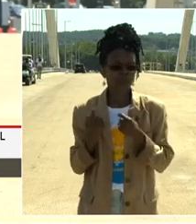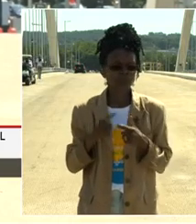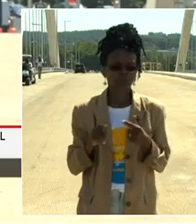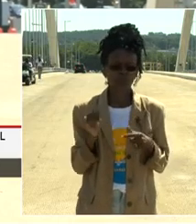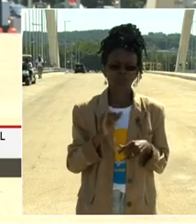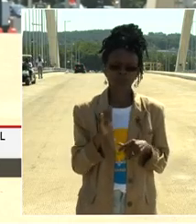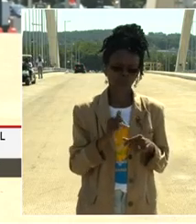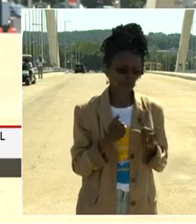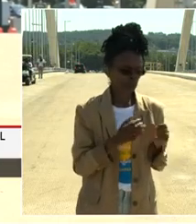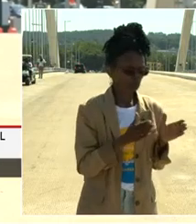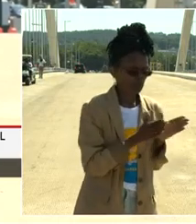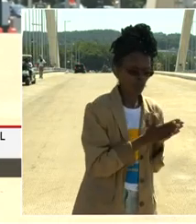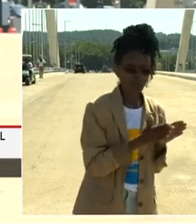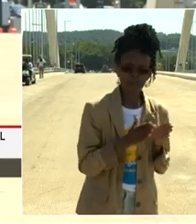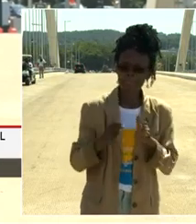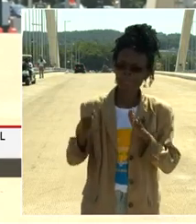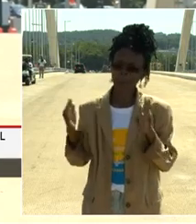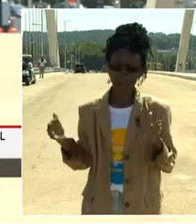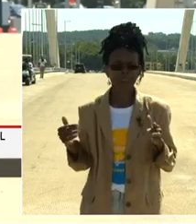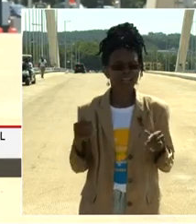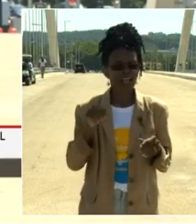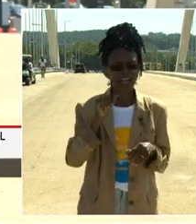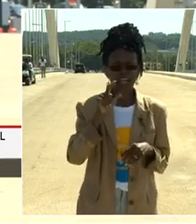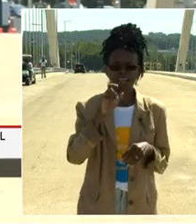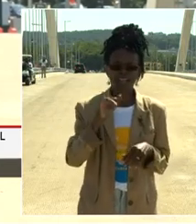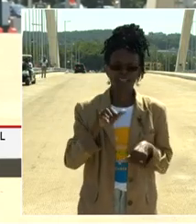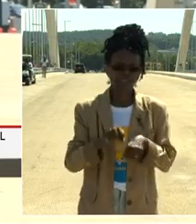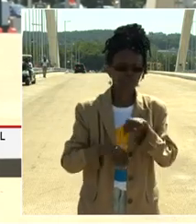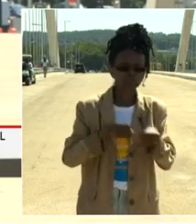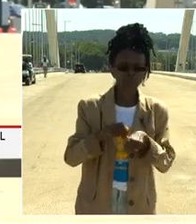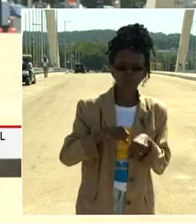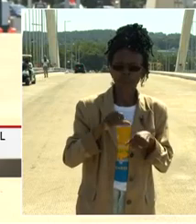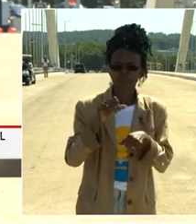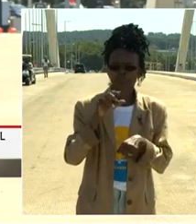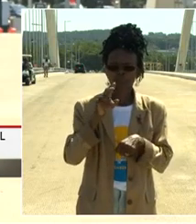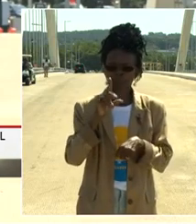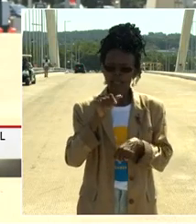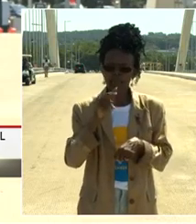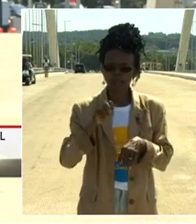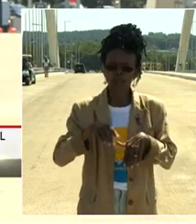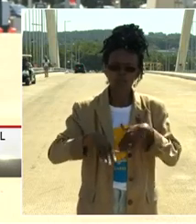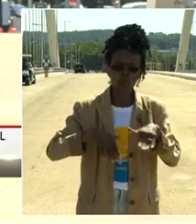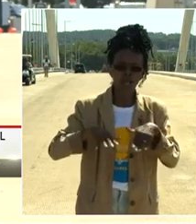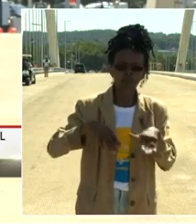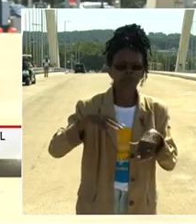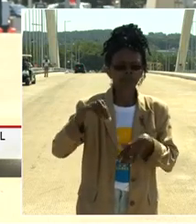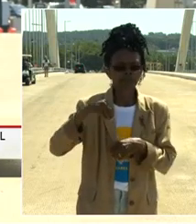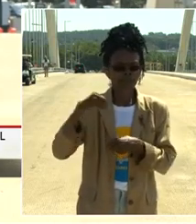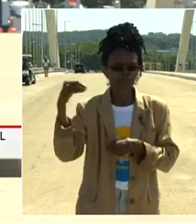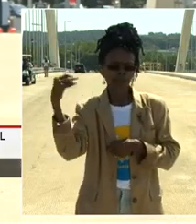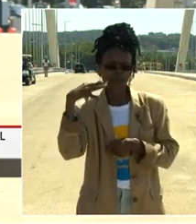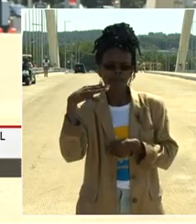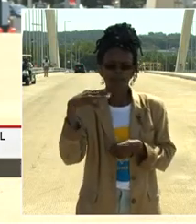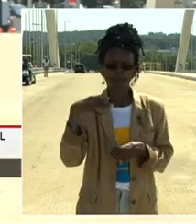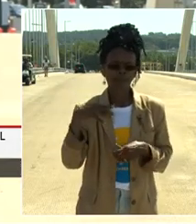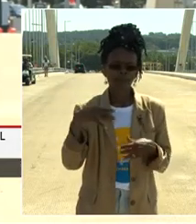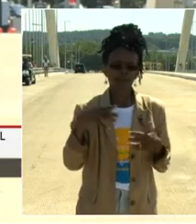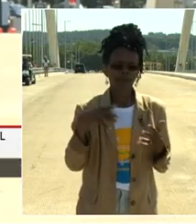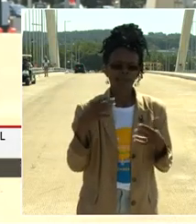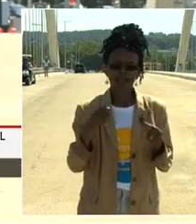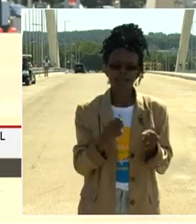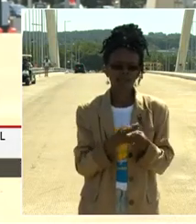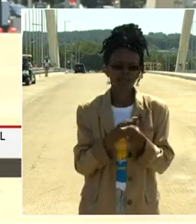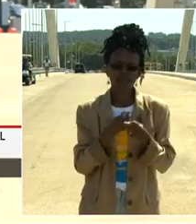streets, alleys, bike lanes, street lights, all of the things that help Washington, D.C.